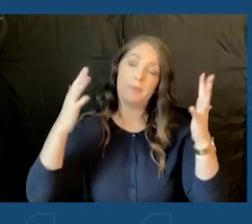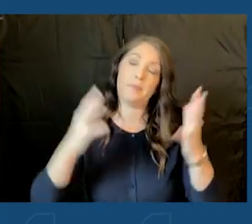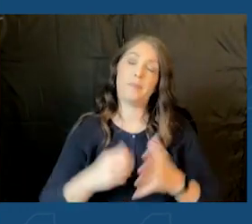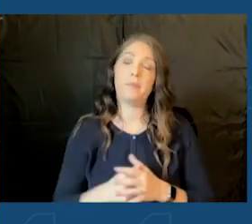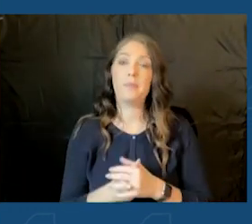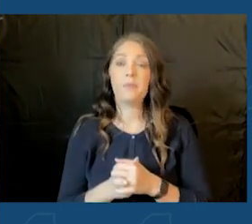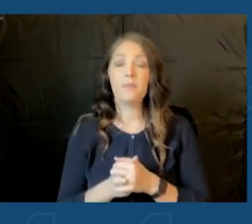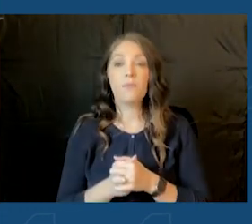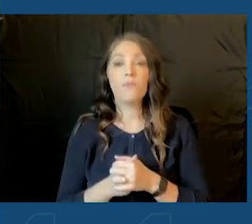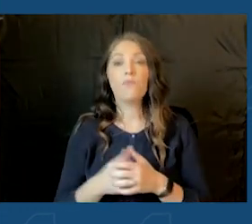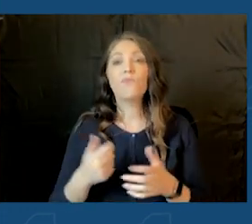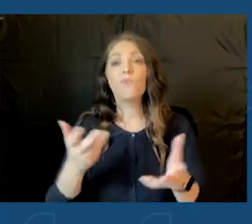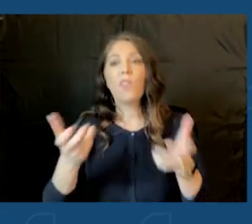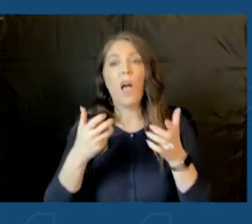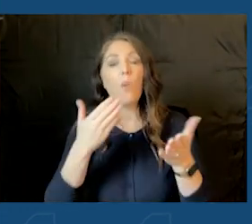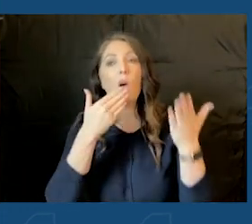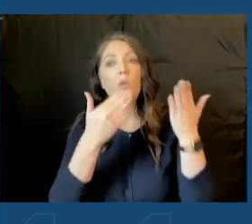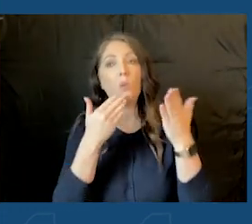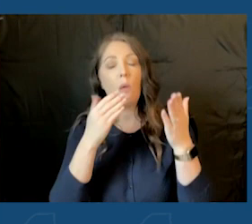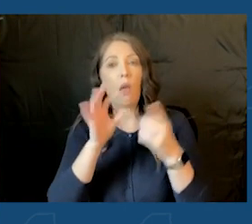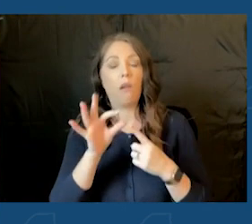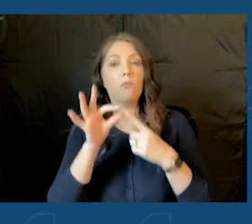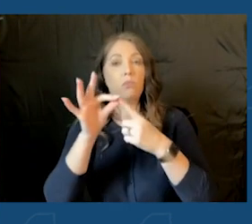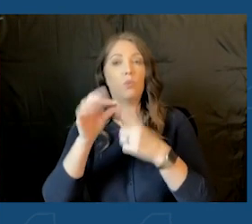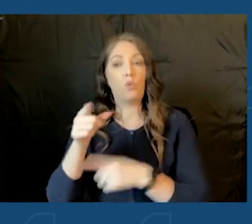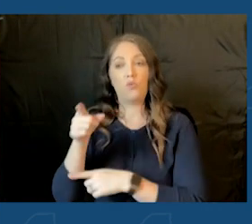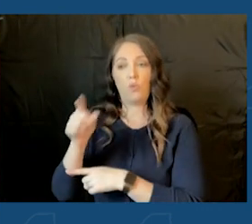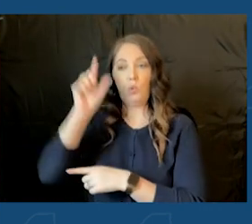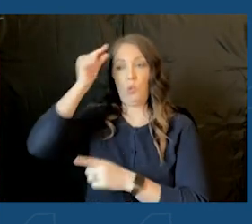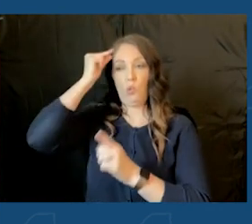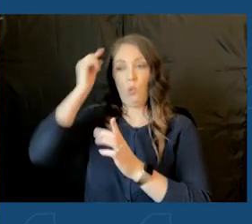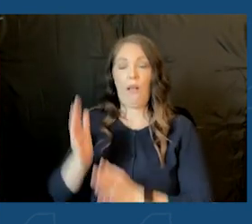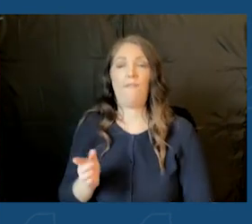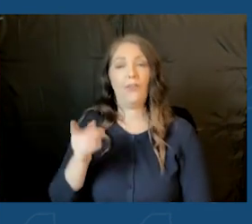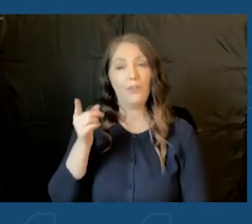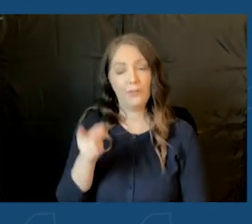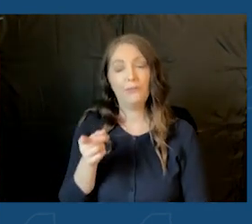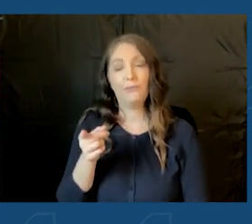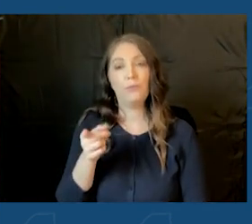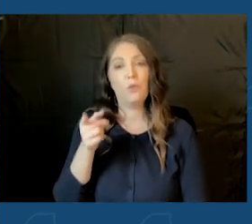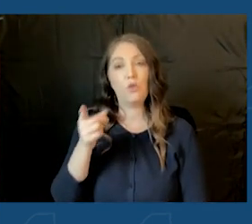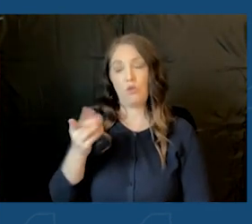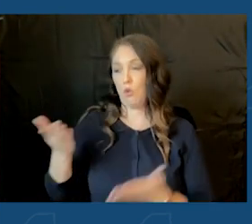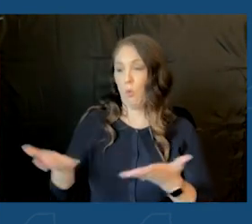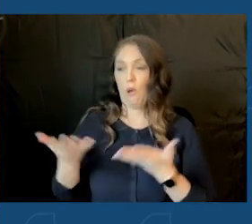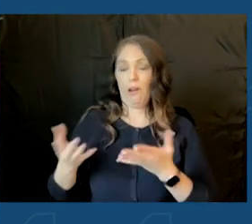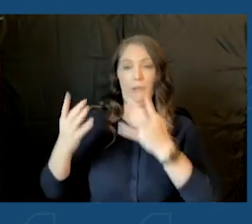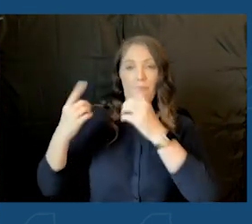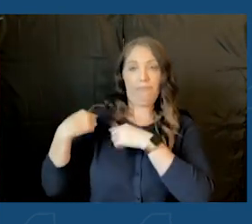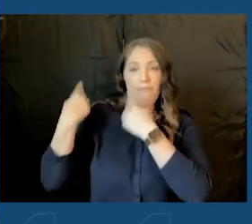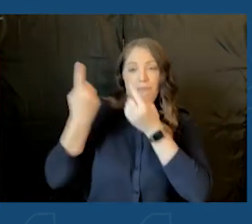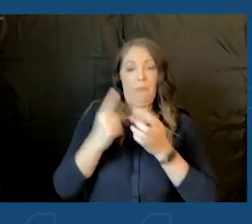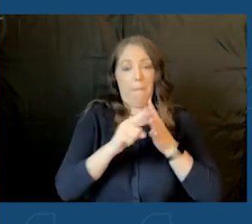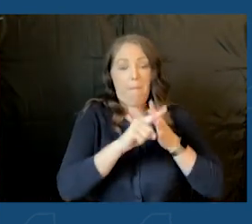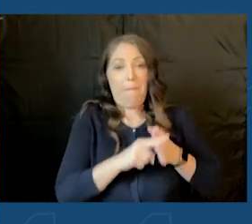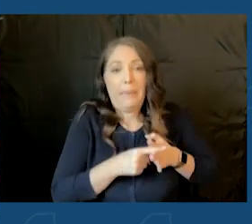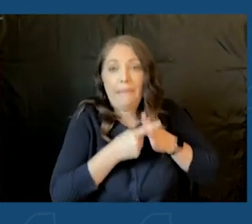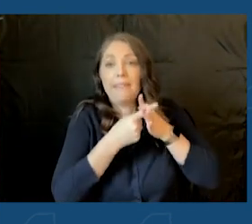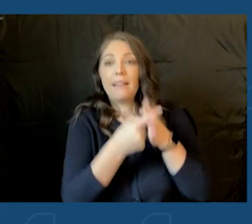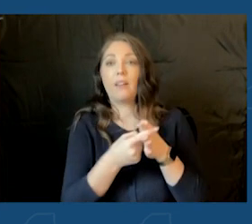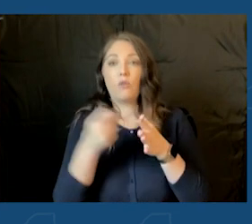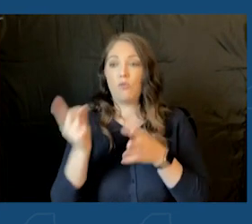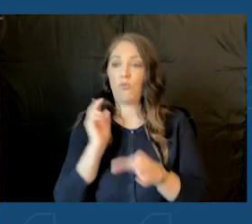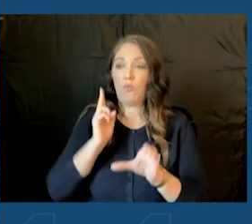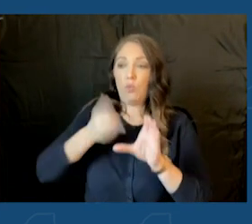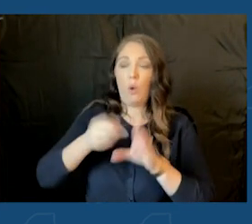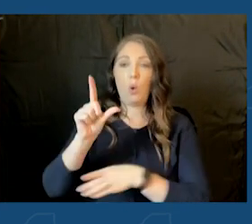And I especially want to thank you, Governor Hochul. As I said, you were here with us from early on in the project. You joined us in 2019